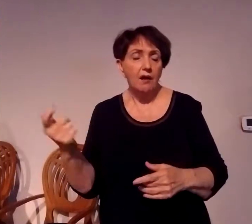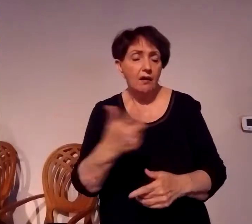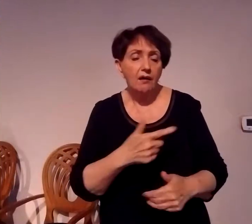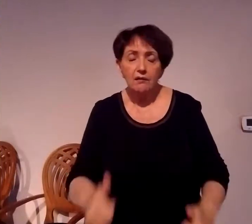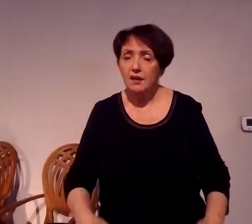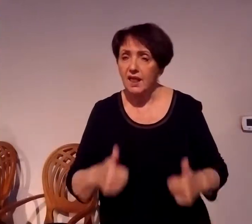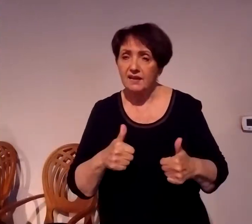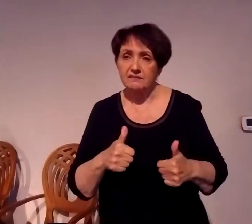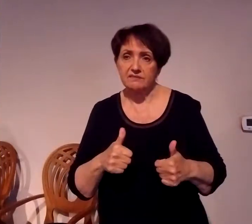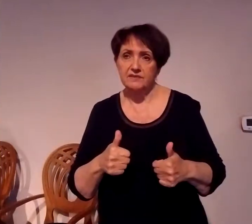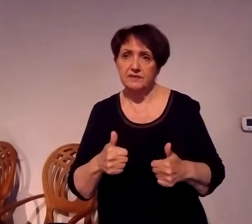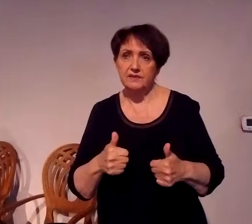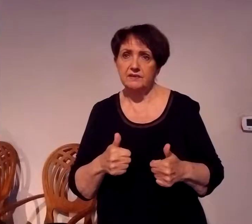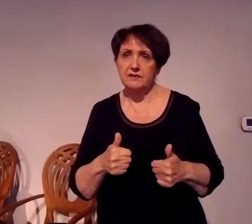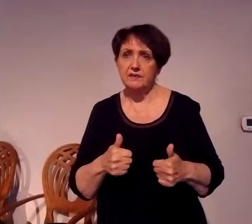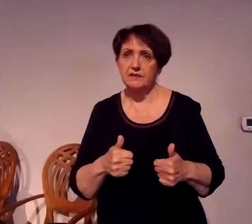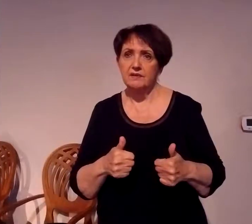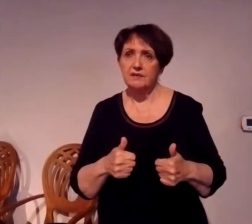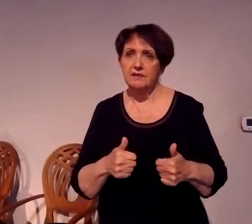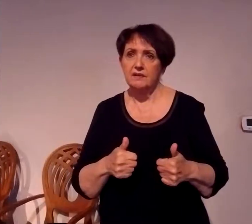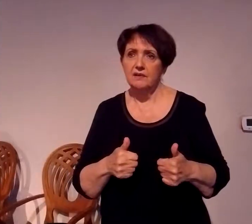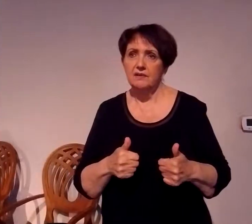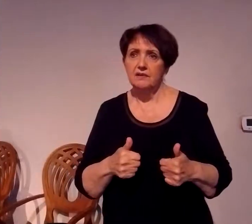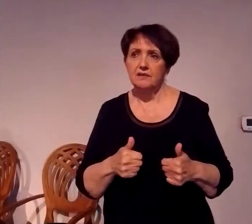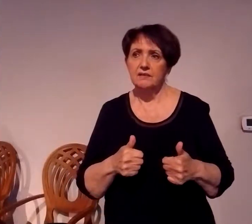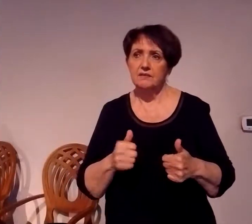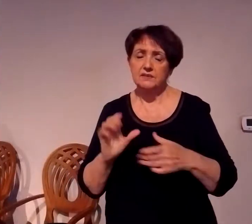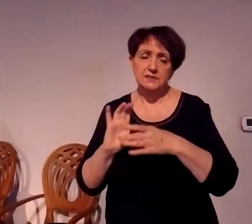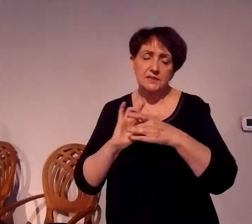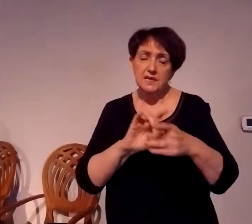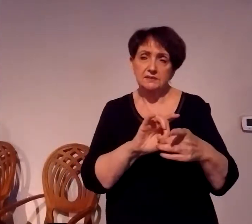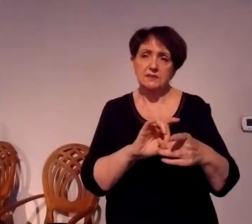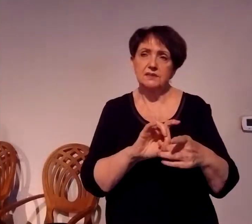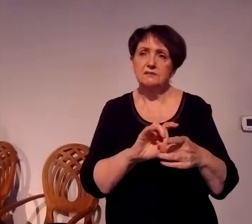life everywhere is a part of that.